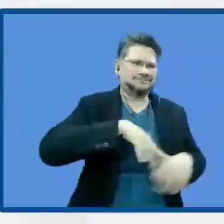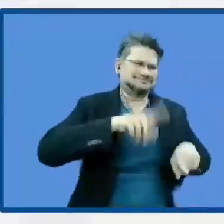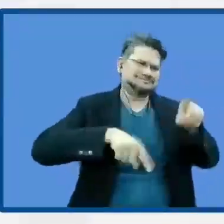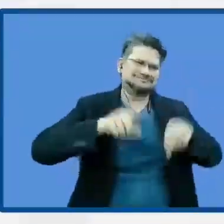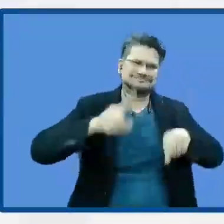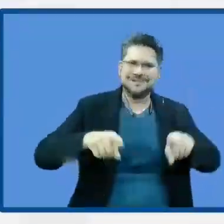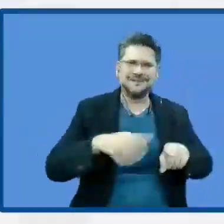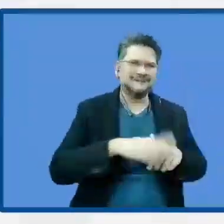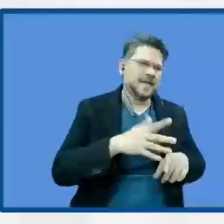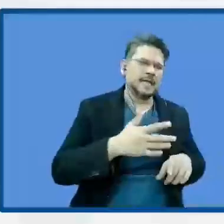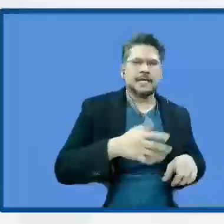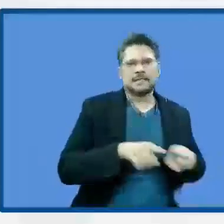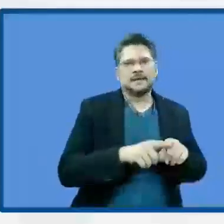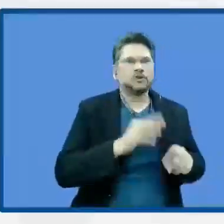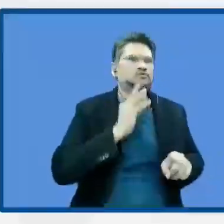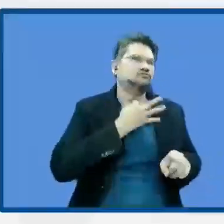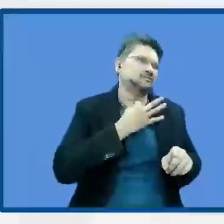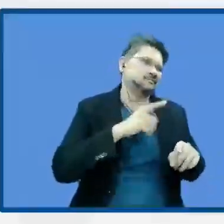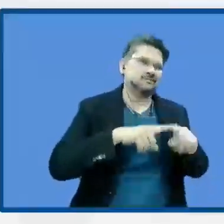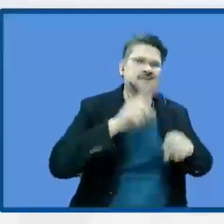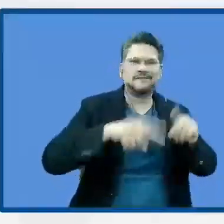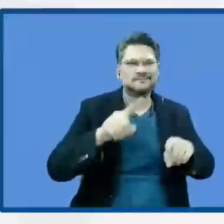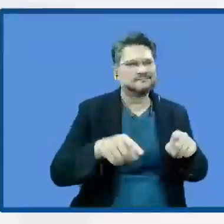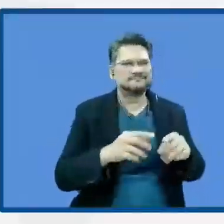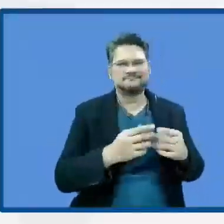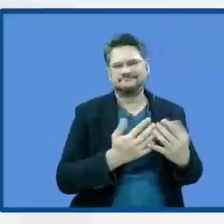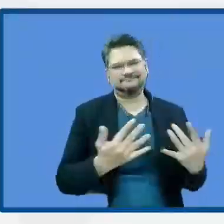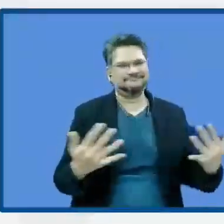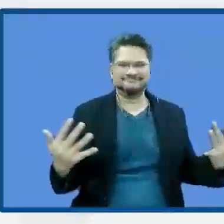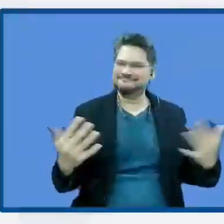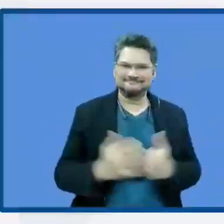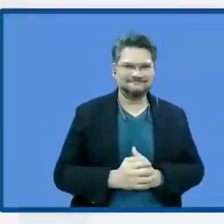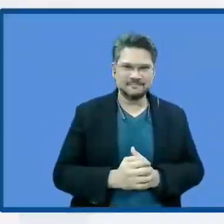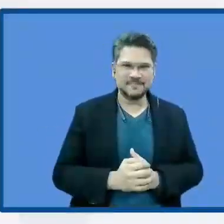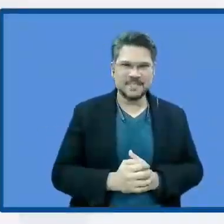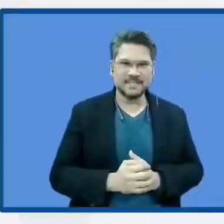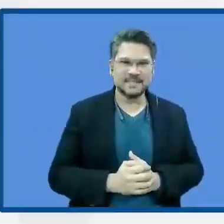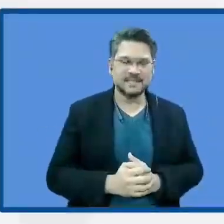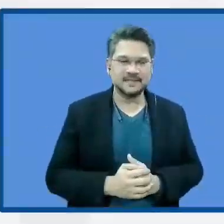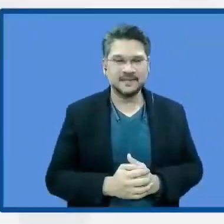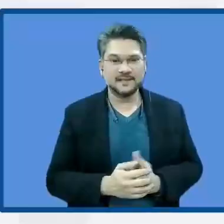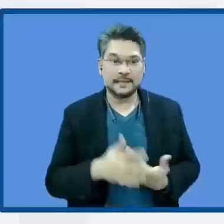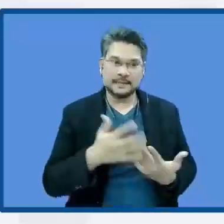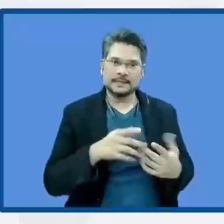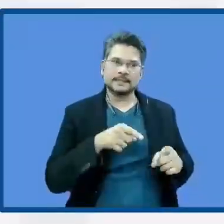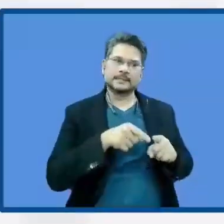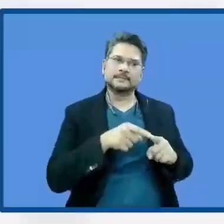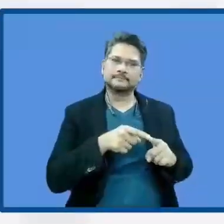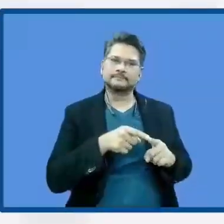risks are also diverse. In this line, if we want to